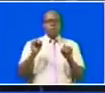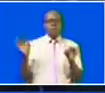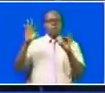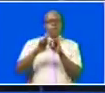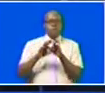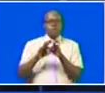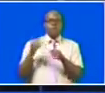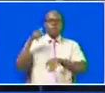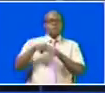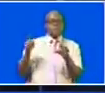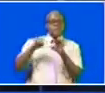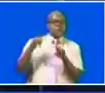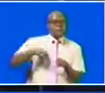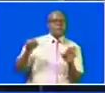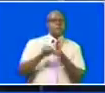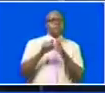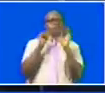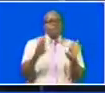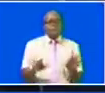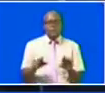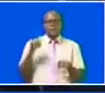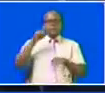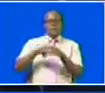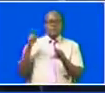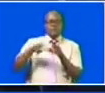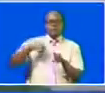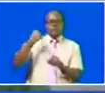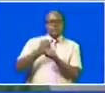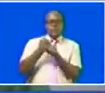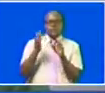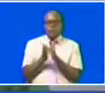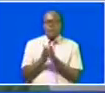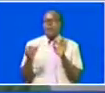iko makosa. Wakikuja tufanye kazi pamoja iko makosa.